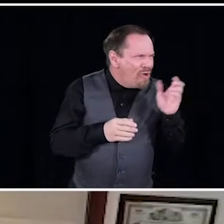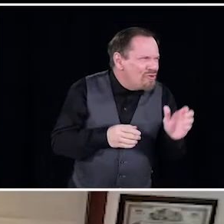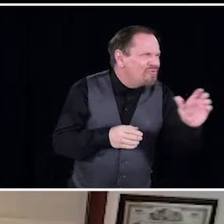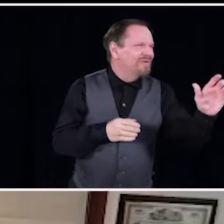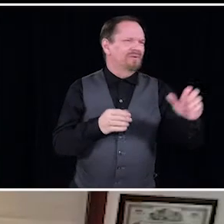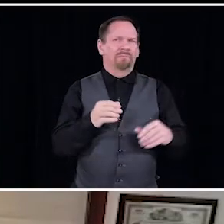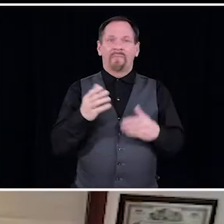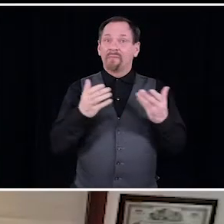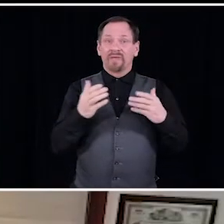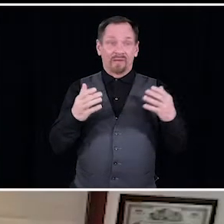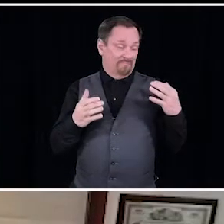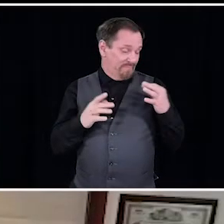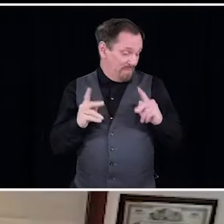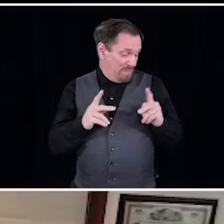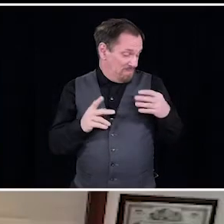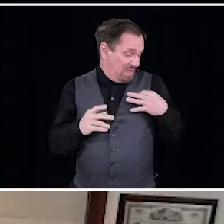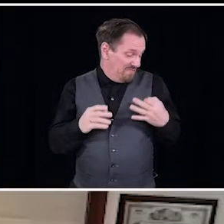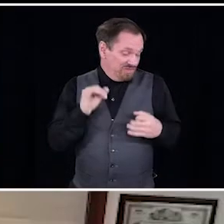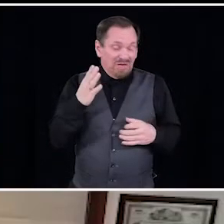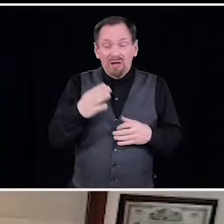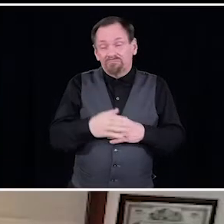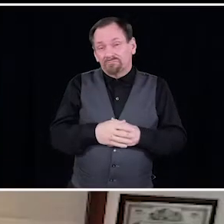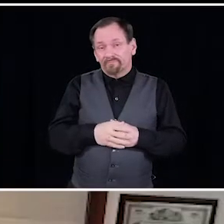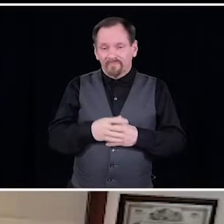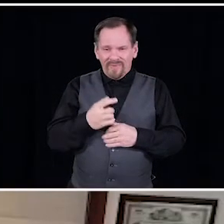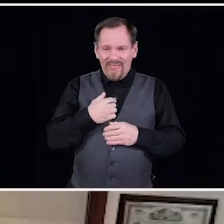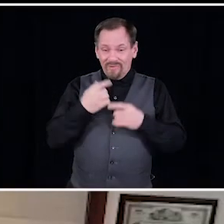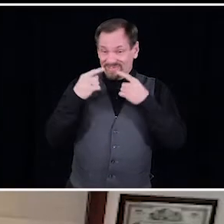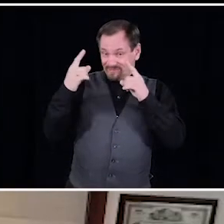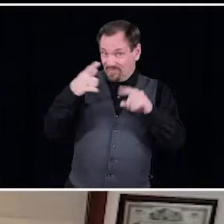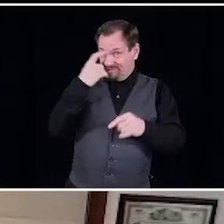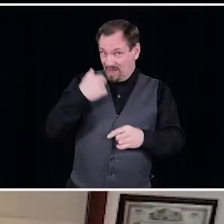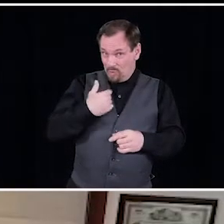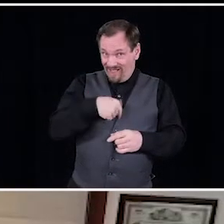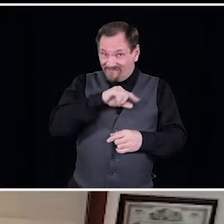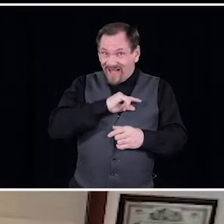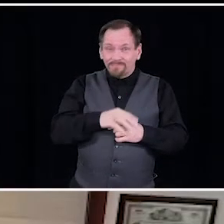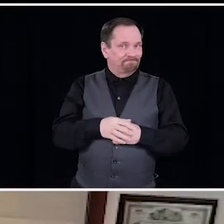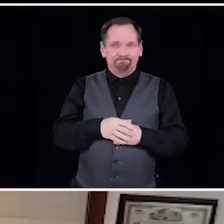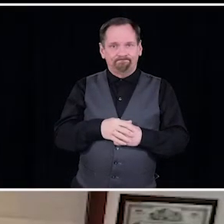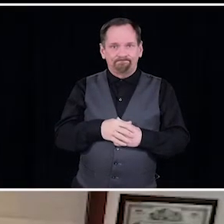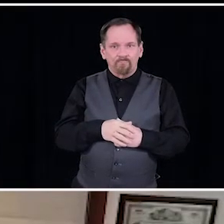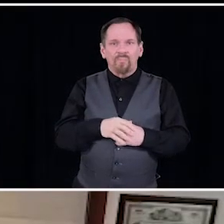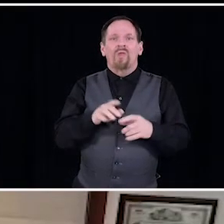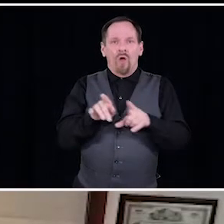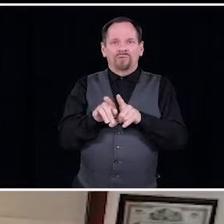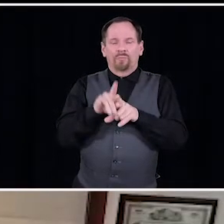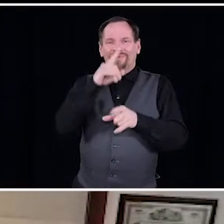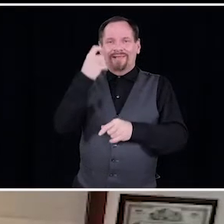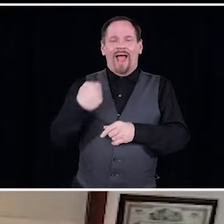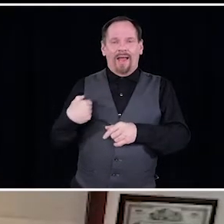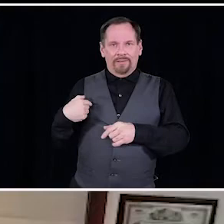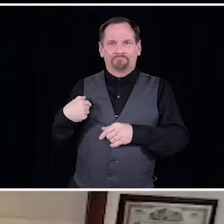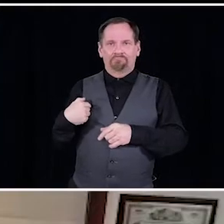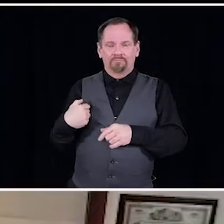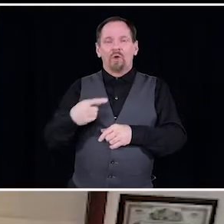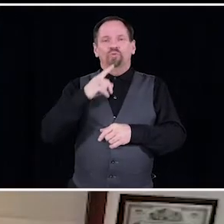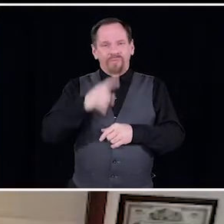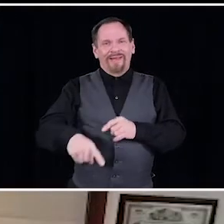equally qualified candidates. I was successful not only because I was qualified, but because I had an